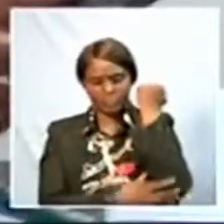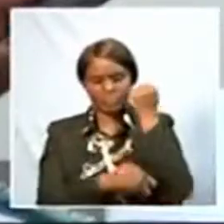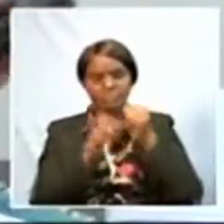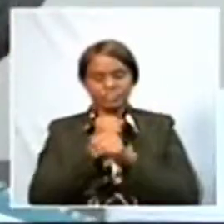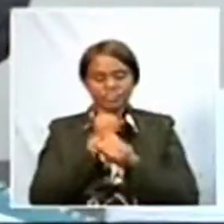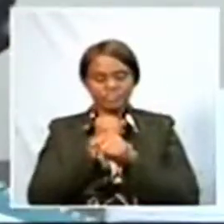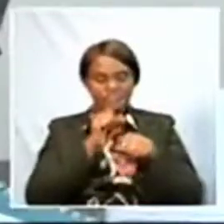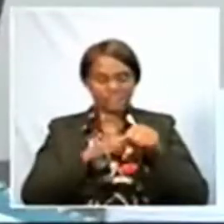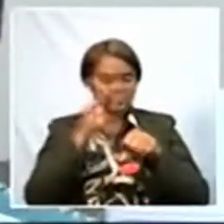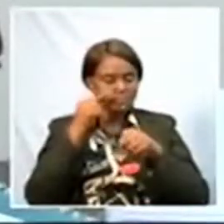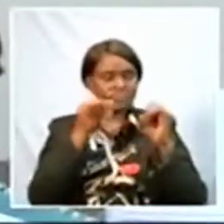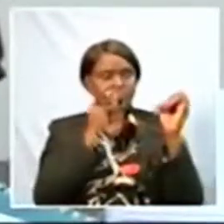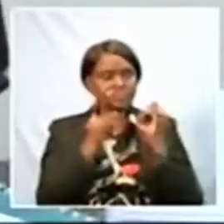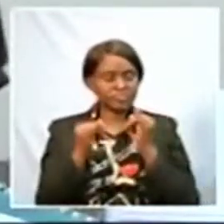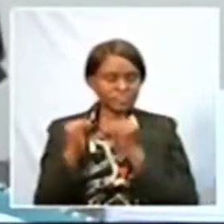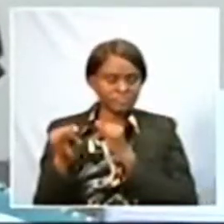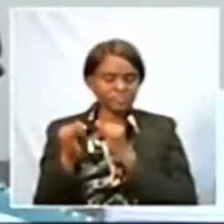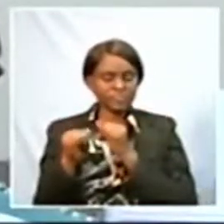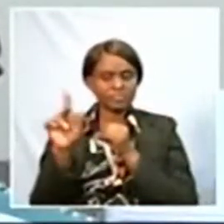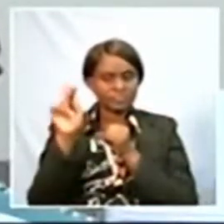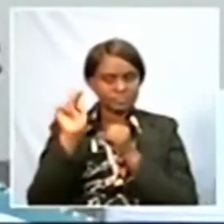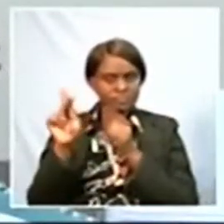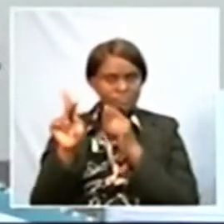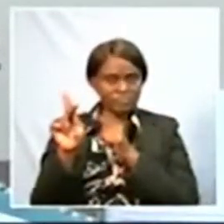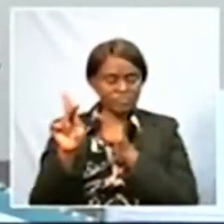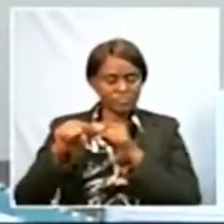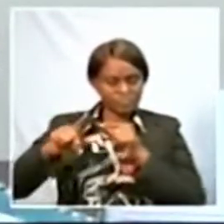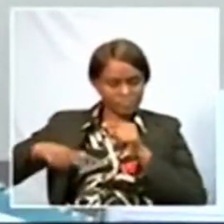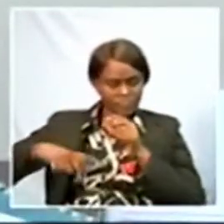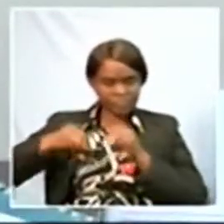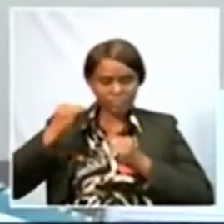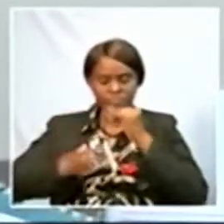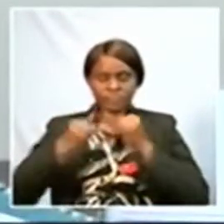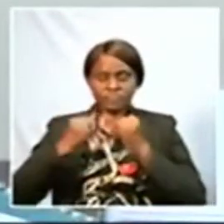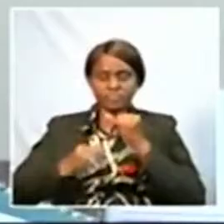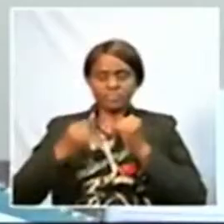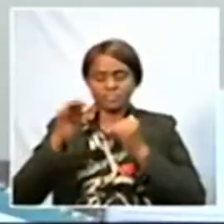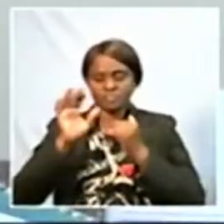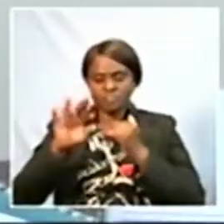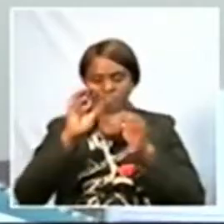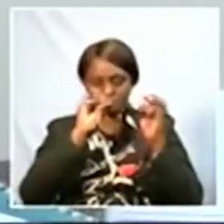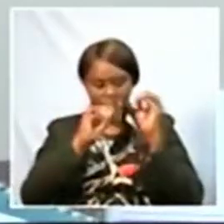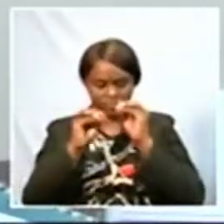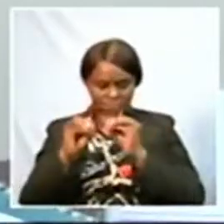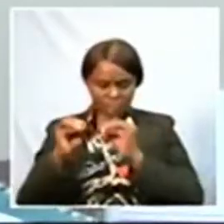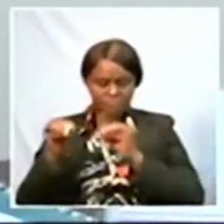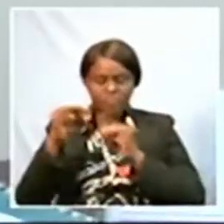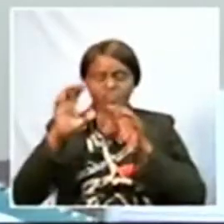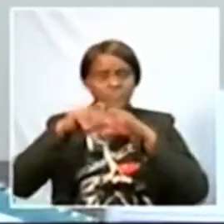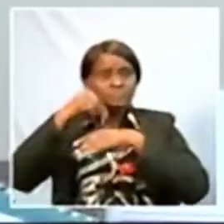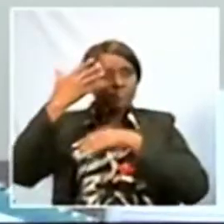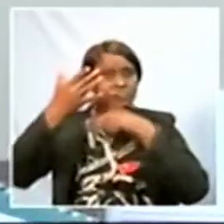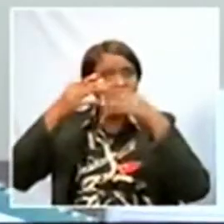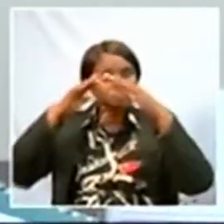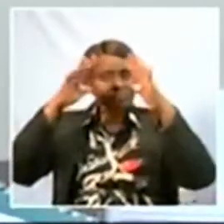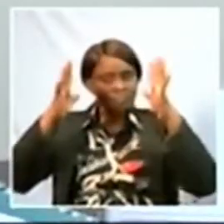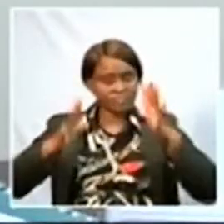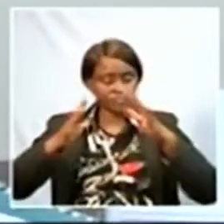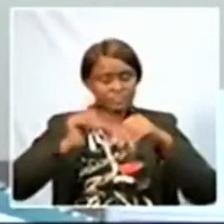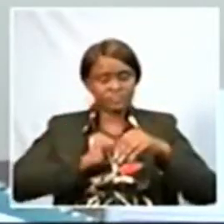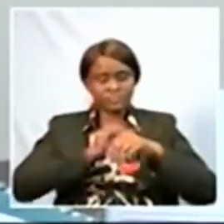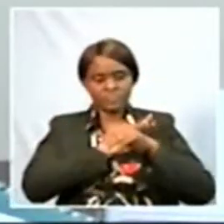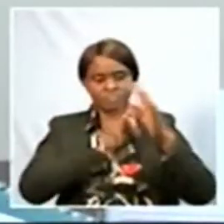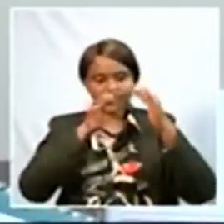during implementation. K. Delayed completion of installation of a blown-off roof on Staff